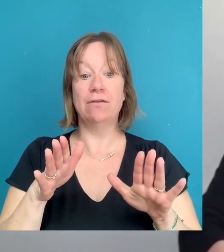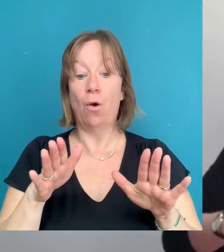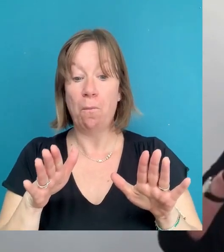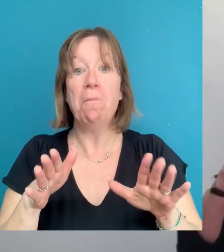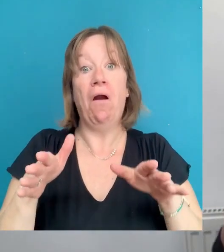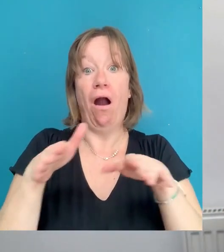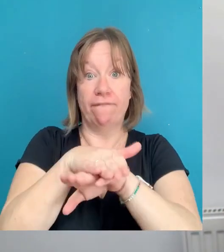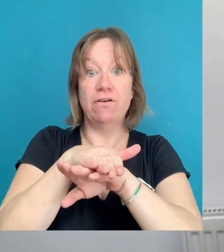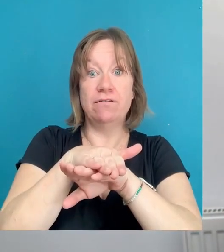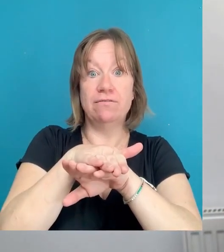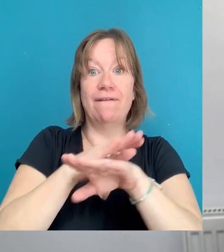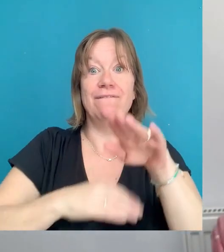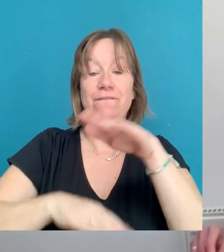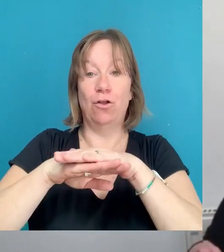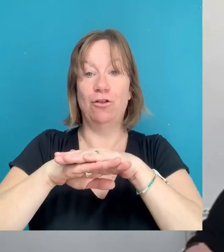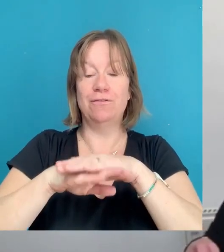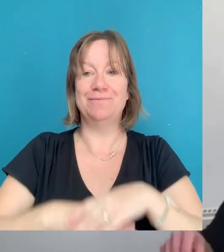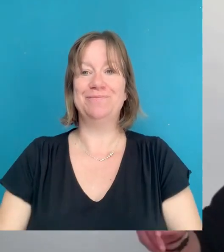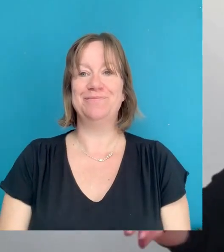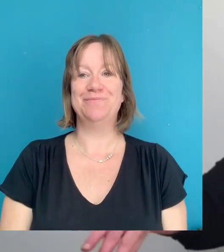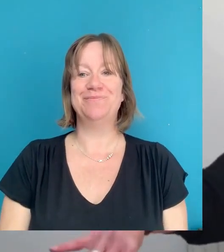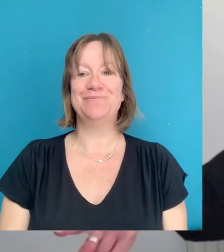Now, that's completely covered.